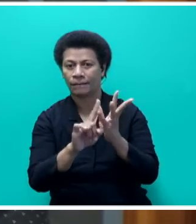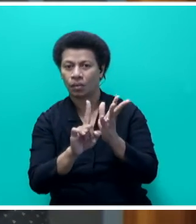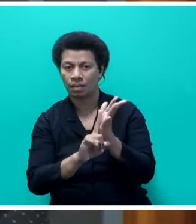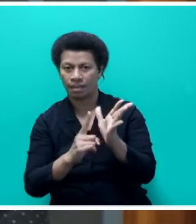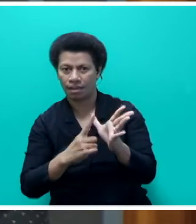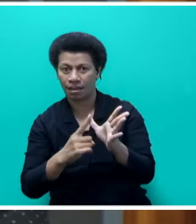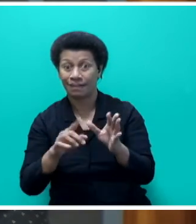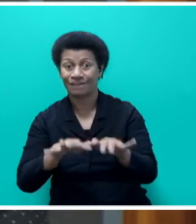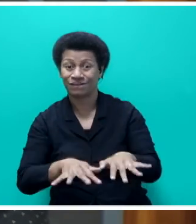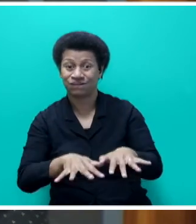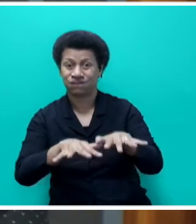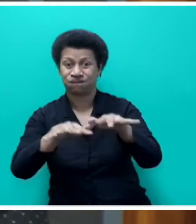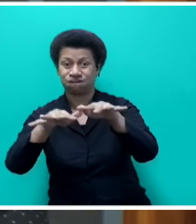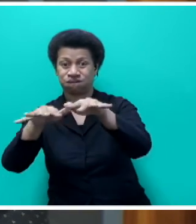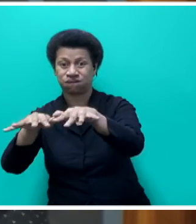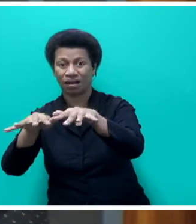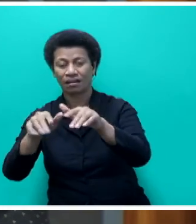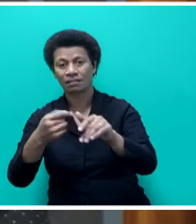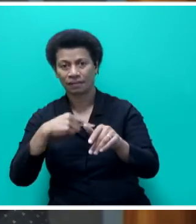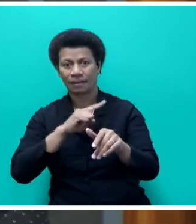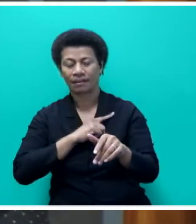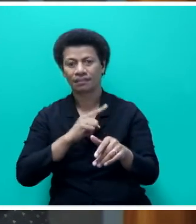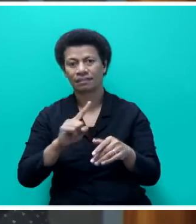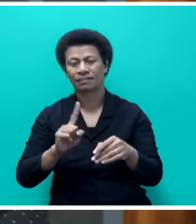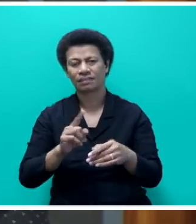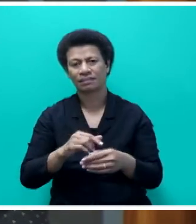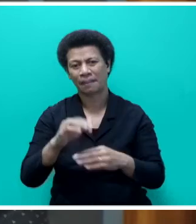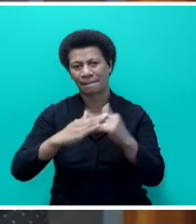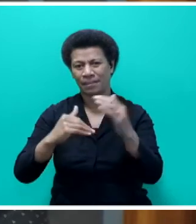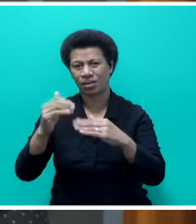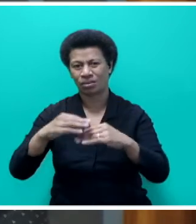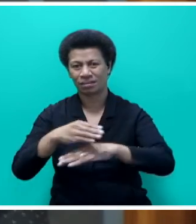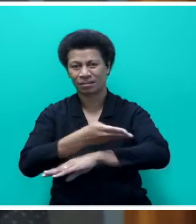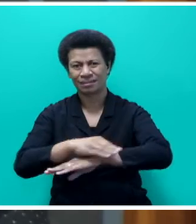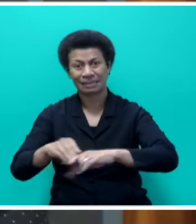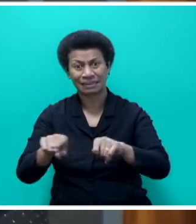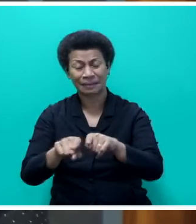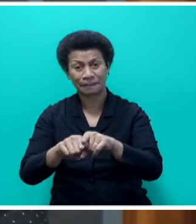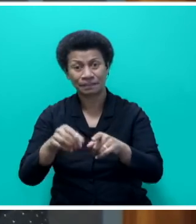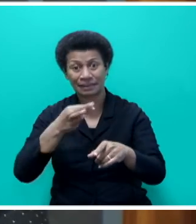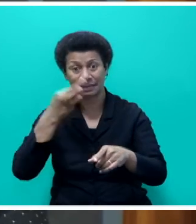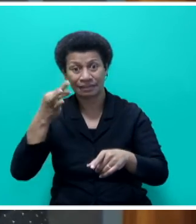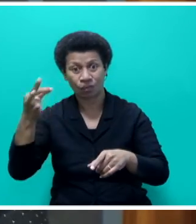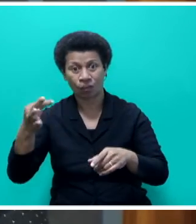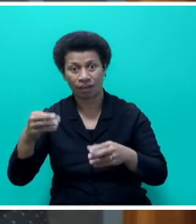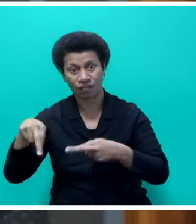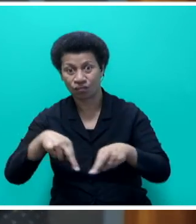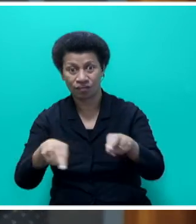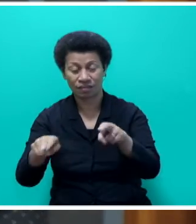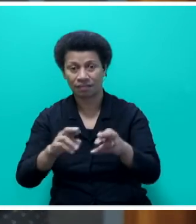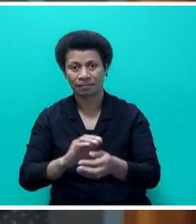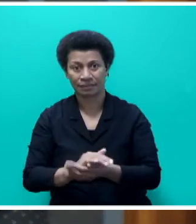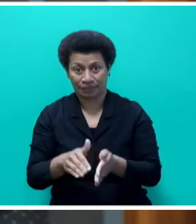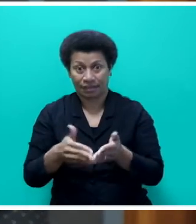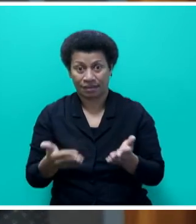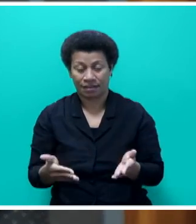town. And we may also have to build some embankment like they've done towards Singatoxa, as there's, at the moment, there is